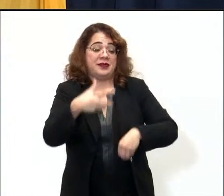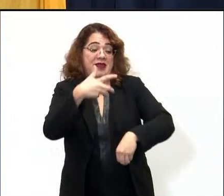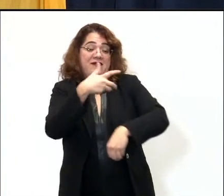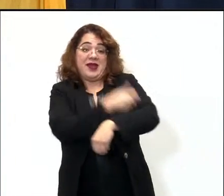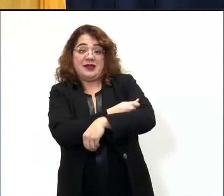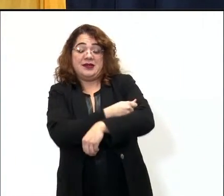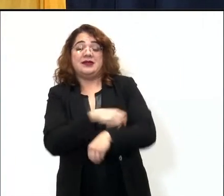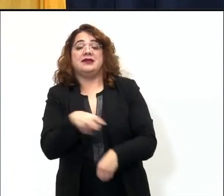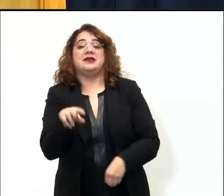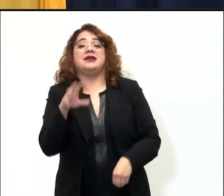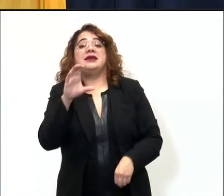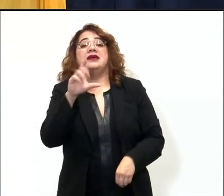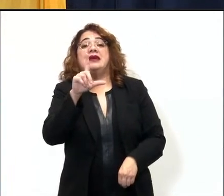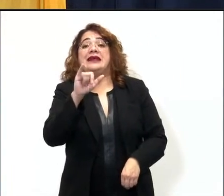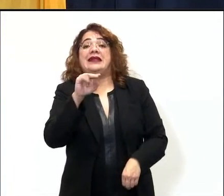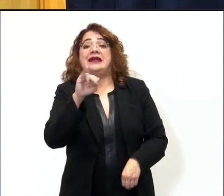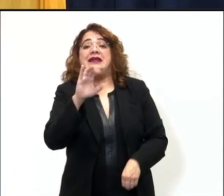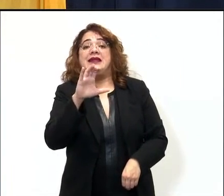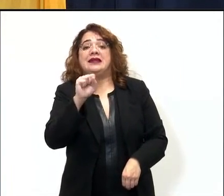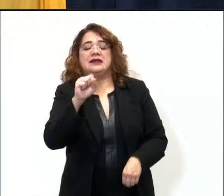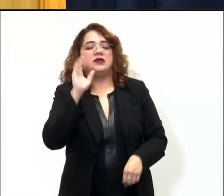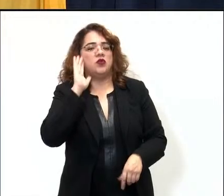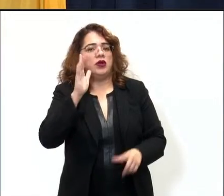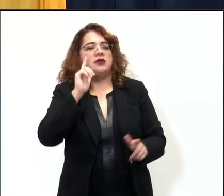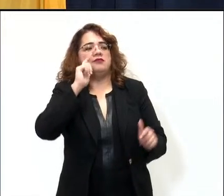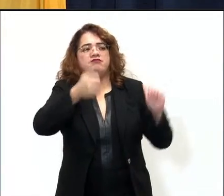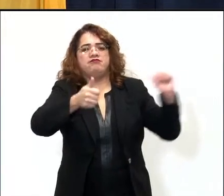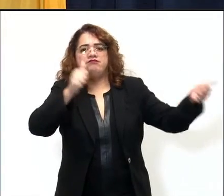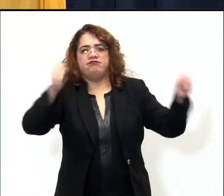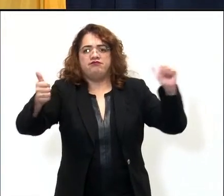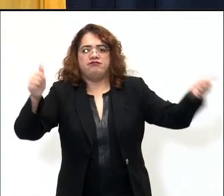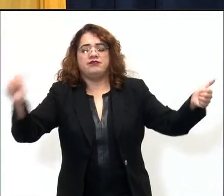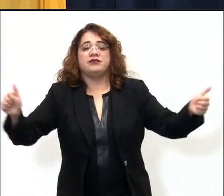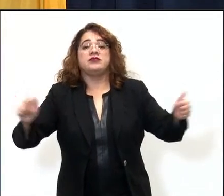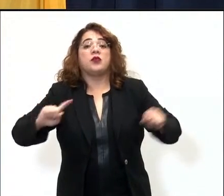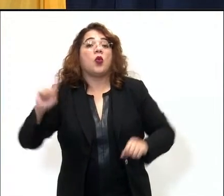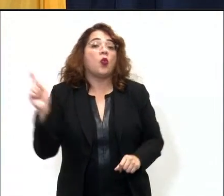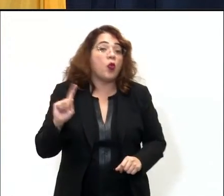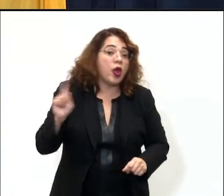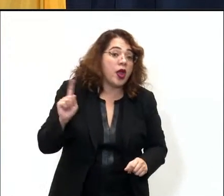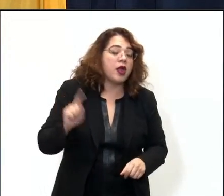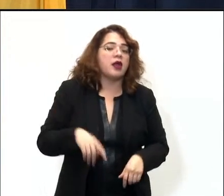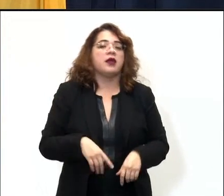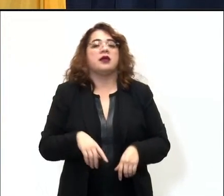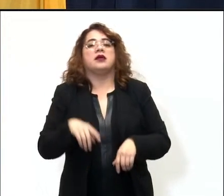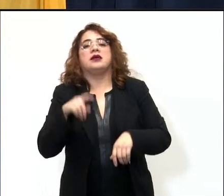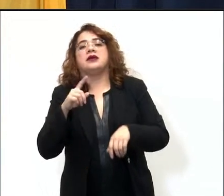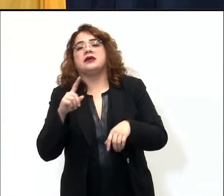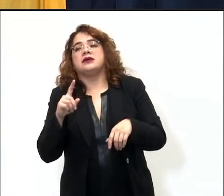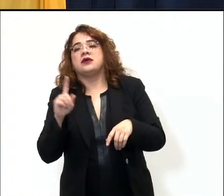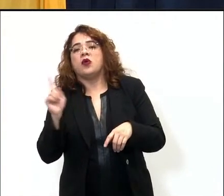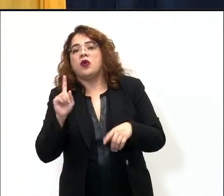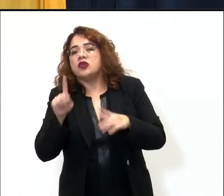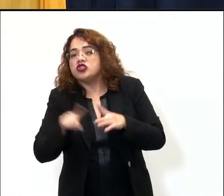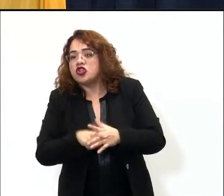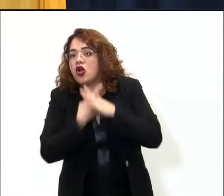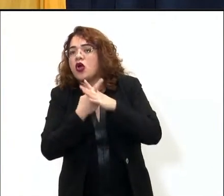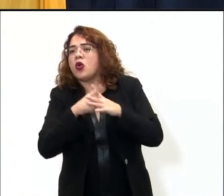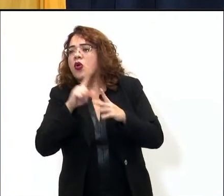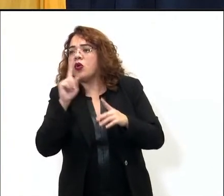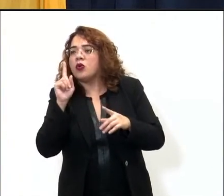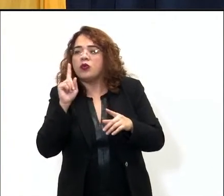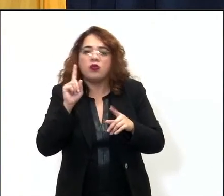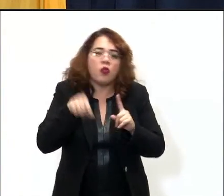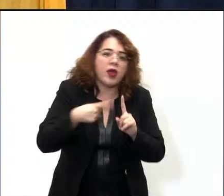will be held in locations across the city. We don't have information to report yet as to when those will start, but